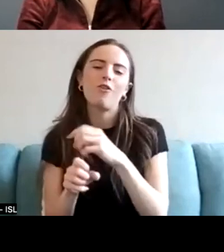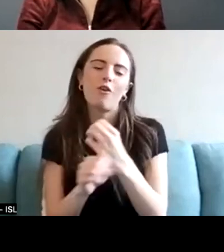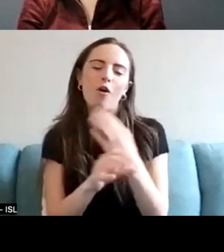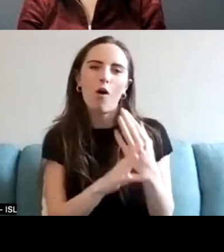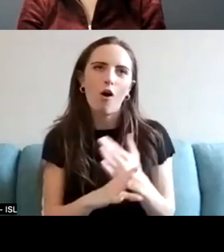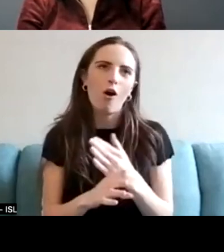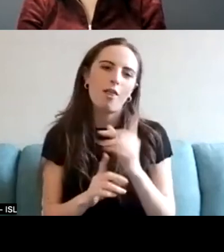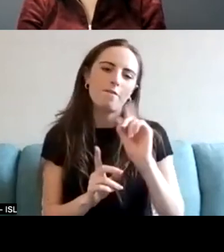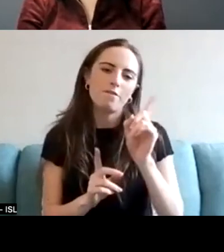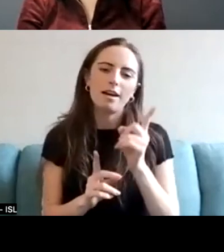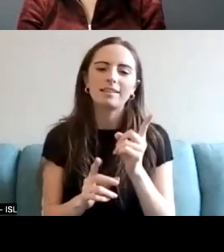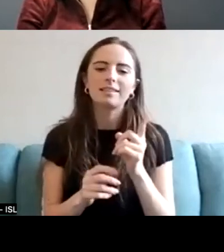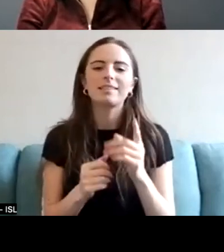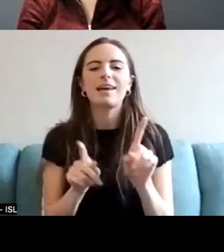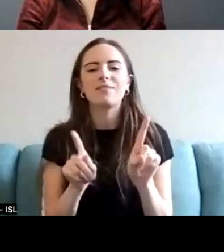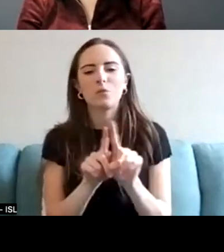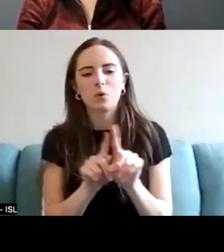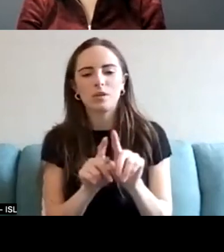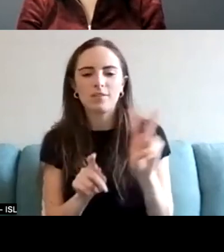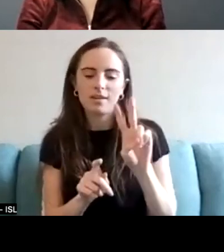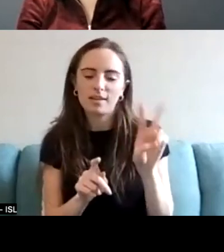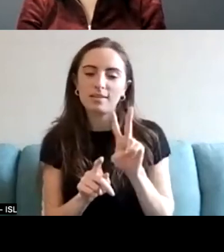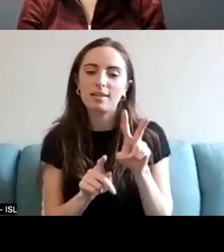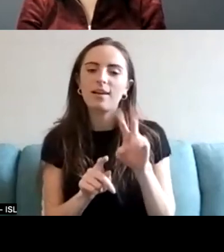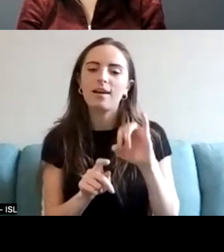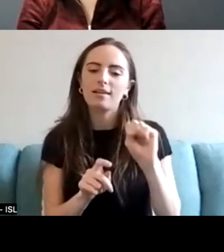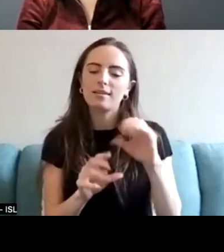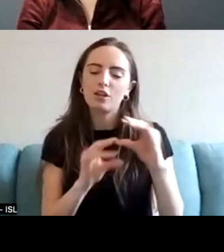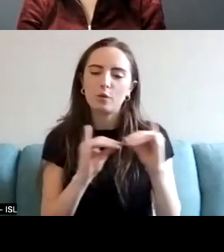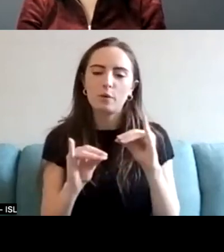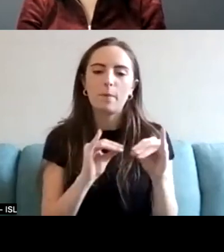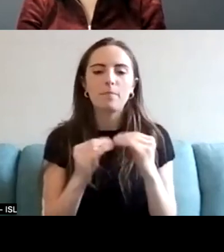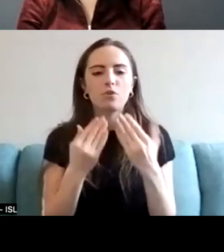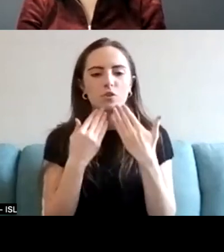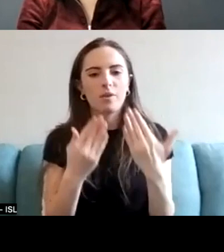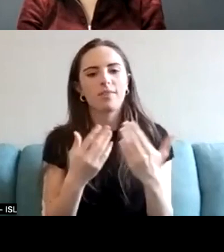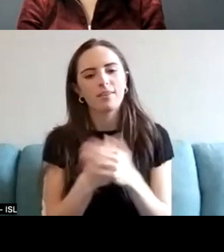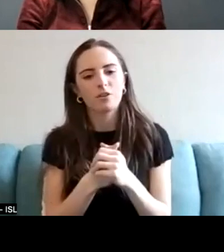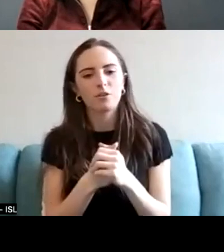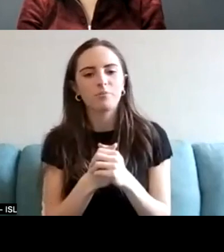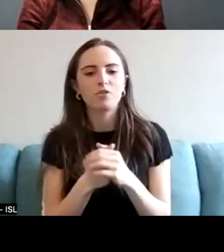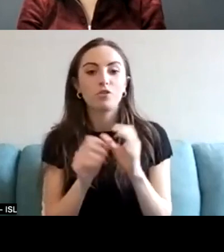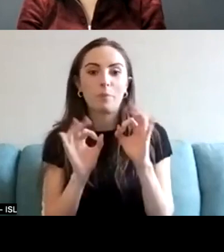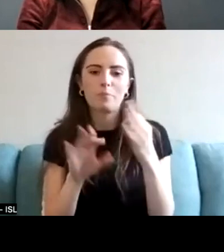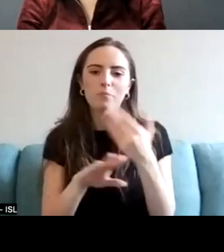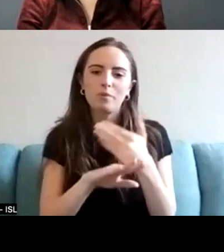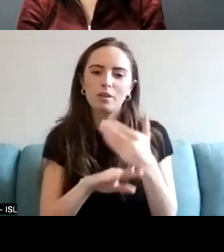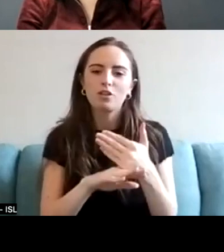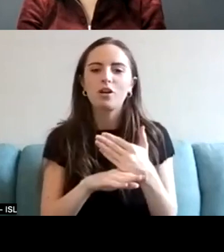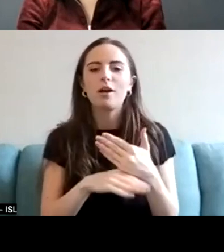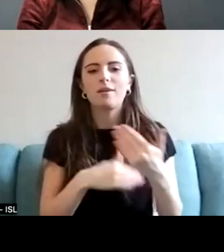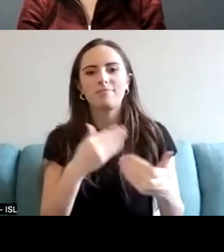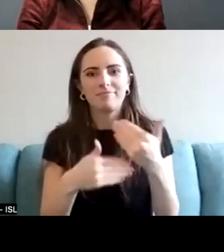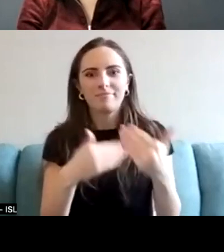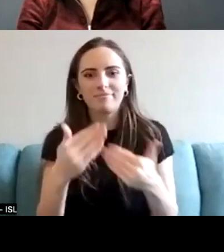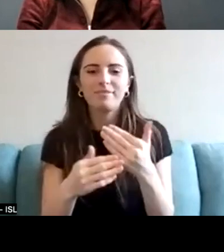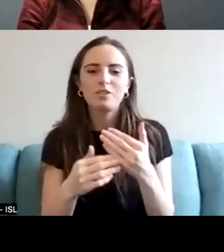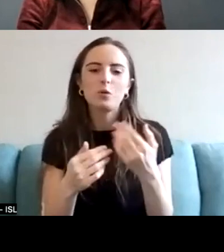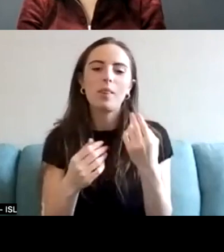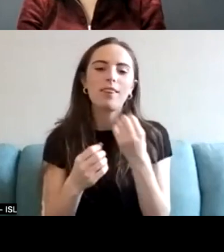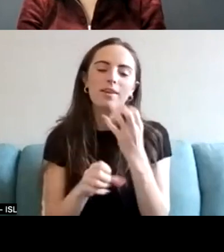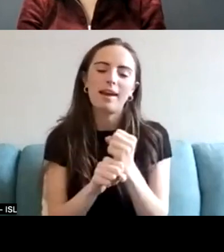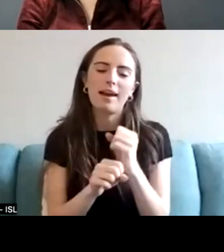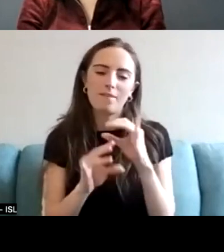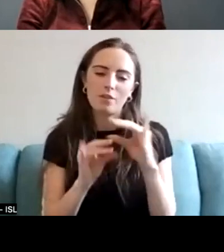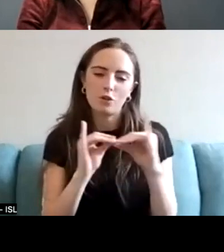design elements. And of course to Vanessa, who's our ISO interpreter here on screen, who's done a fantastic job, and it's so nice to have her. And